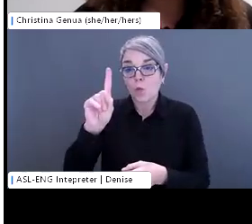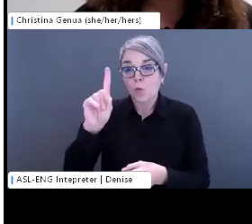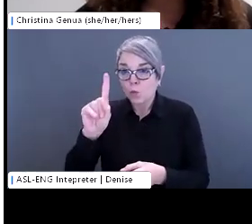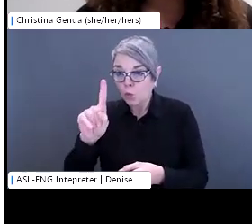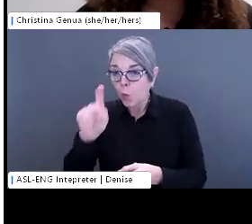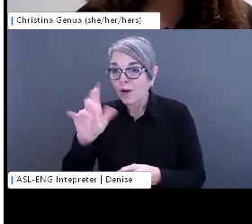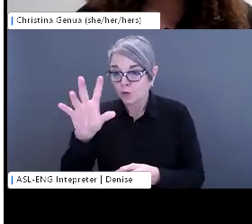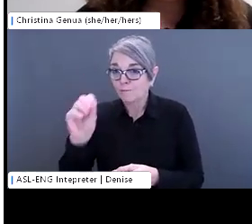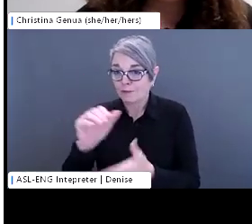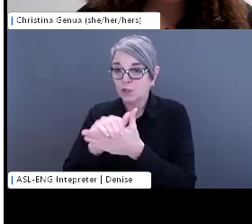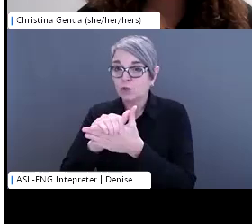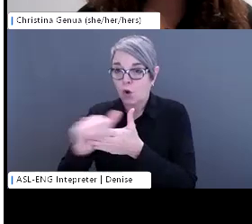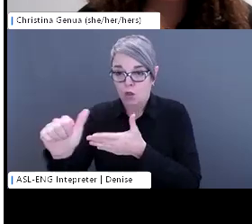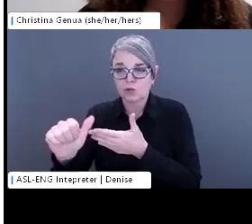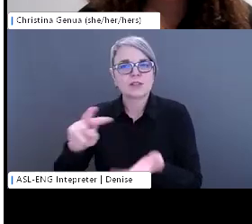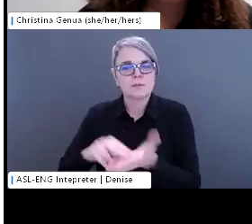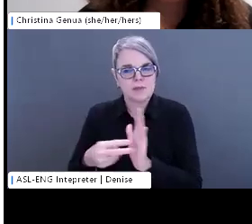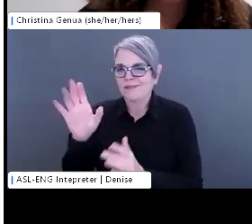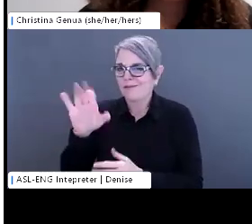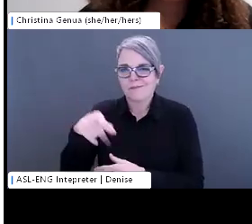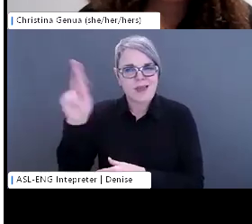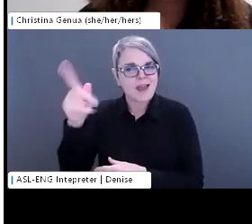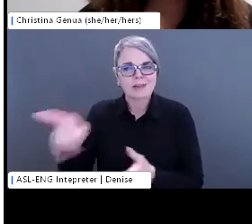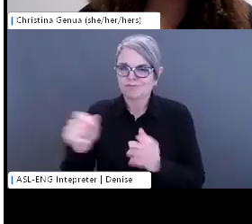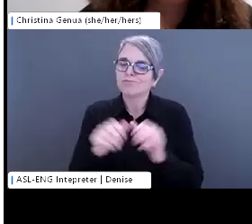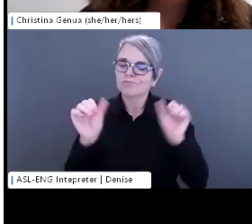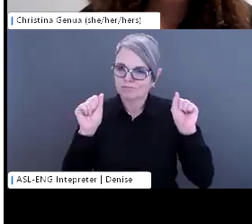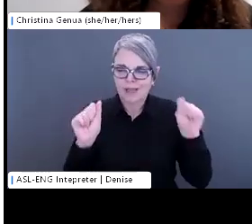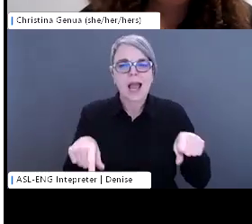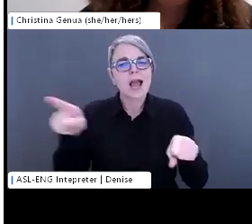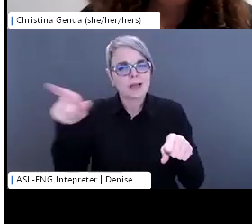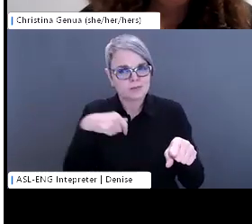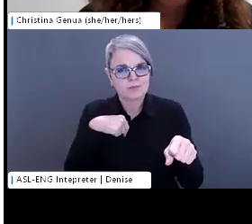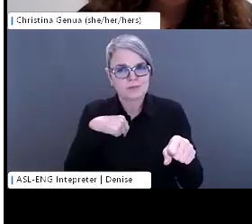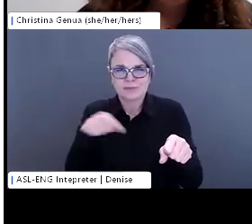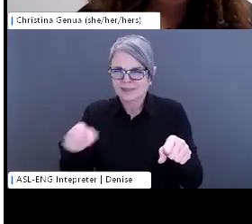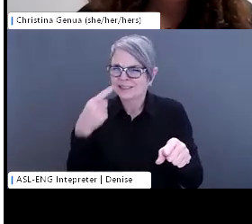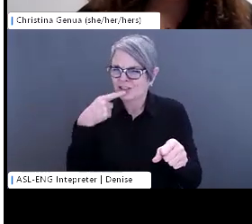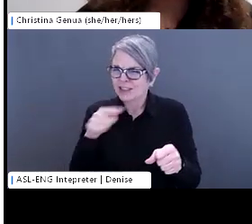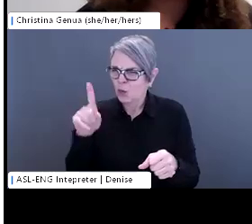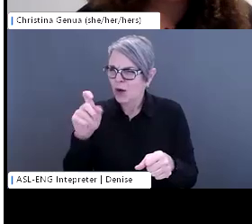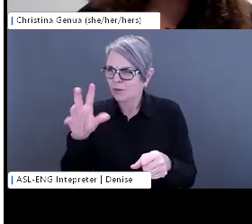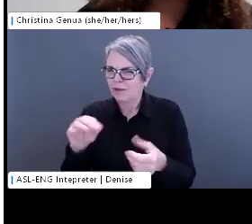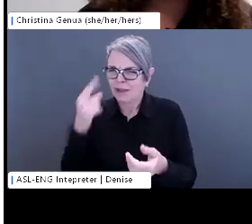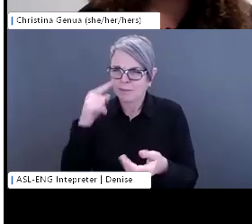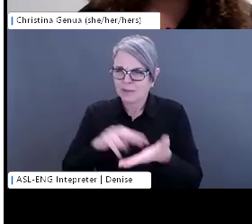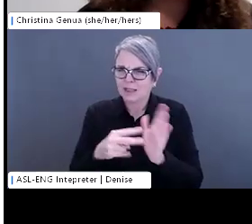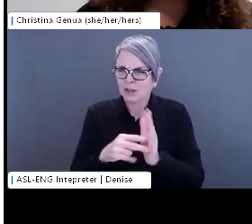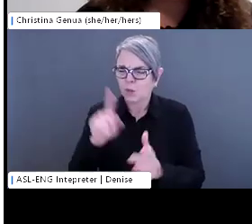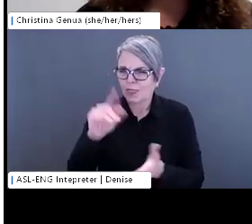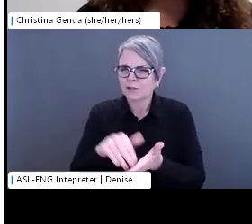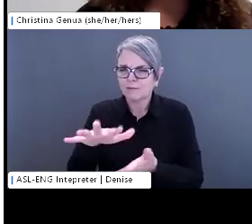And that's only if you don't have a bank account, like if you don't bank at that bank. So, for example, if